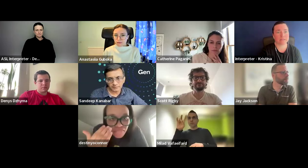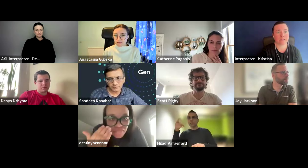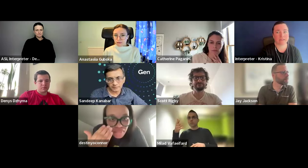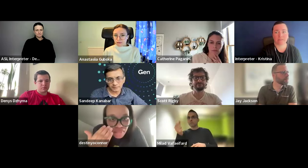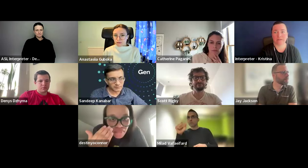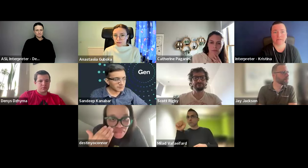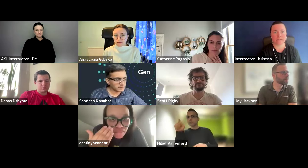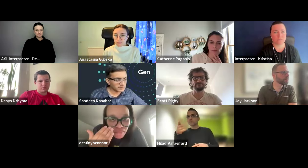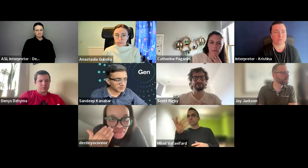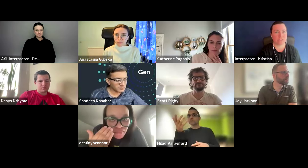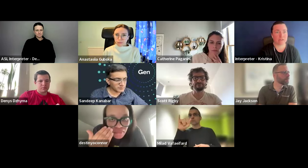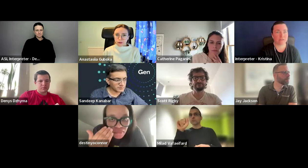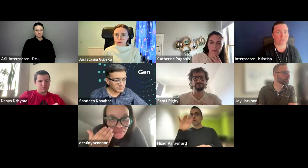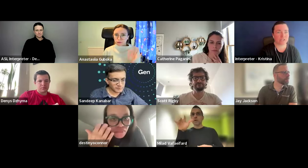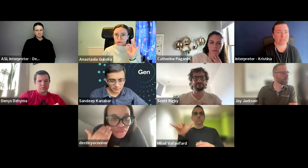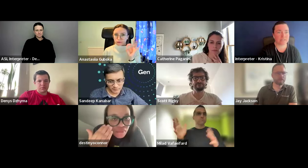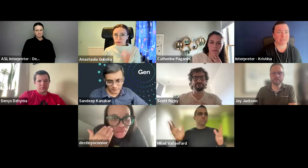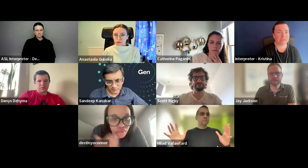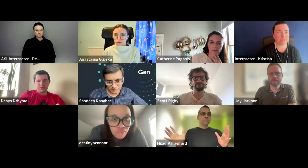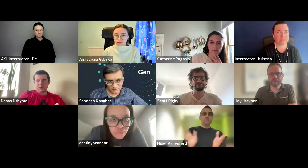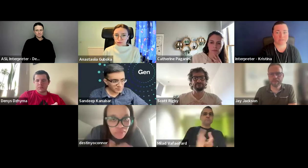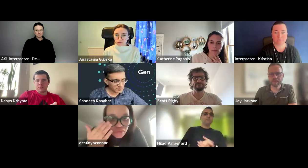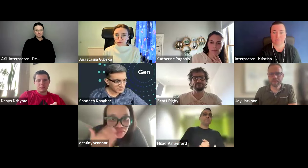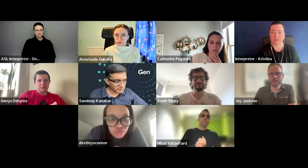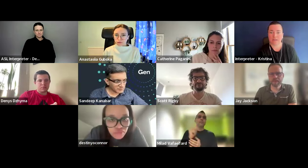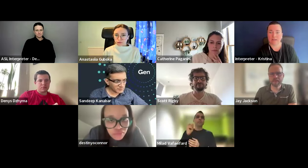Milad says, any others with any other questions?